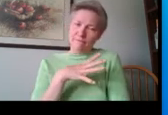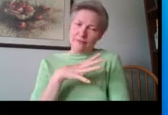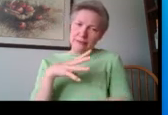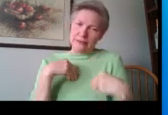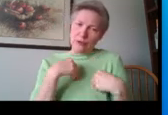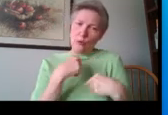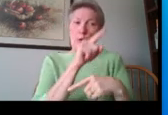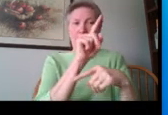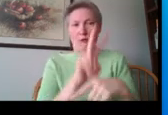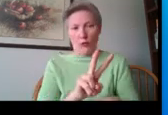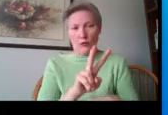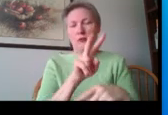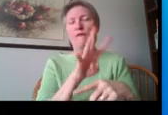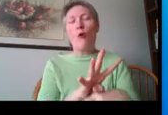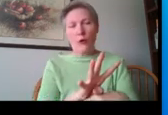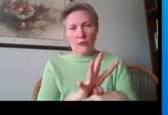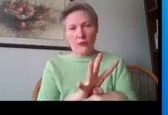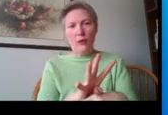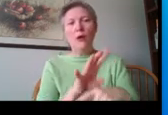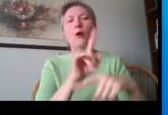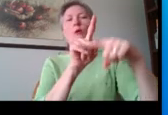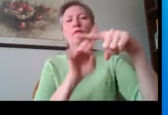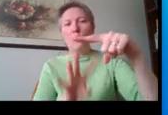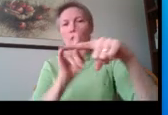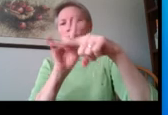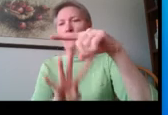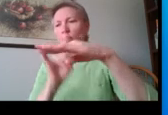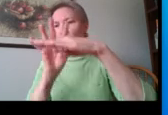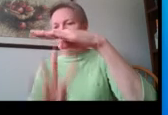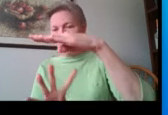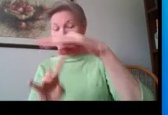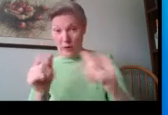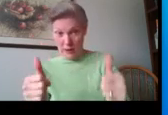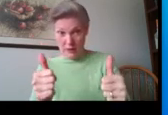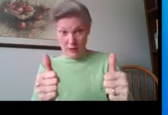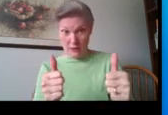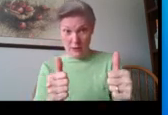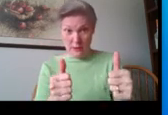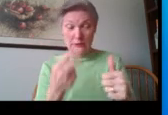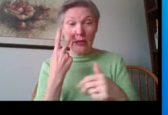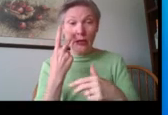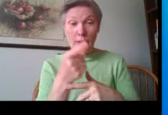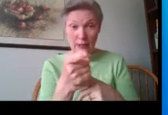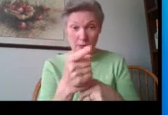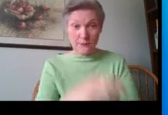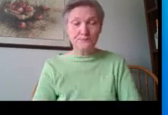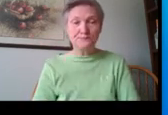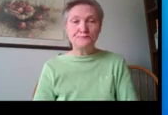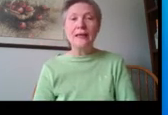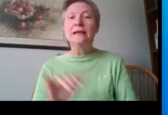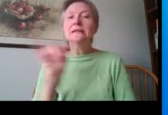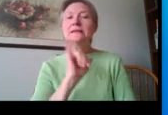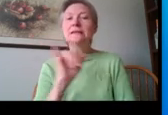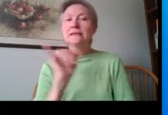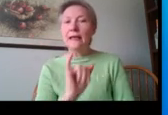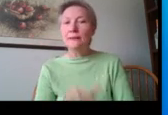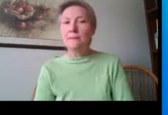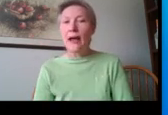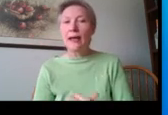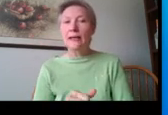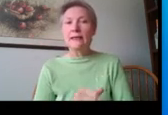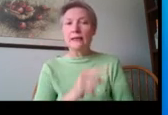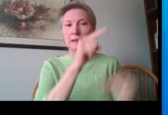fourth, this is a fourth, and this is a fourth, right? Okay, so taking a look right here, same exact thing. I can